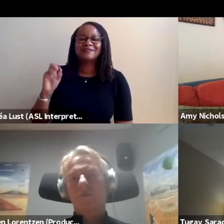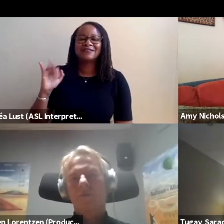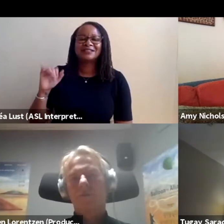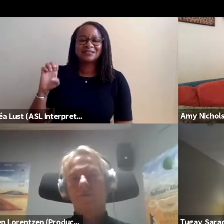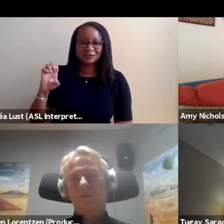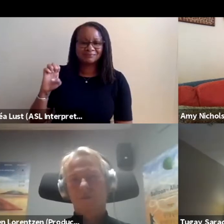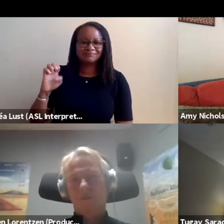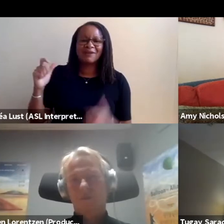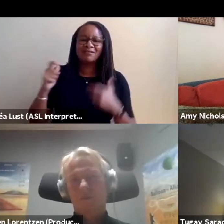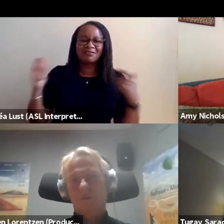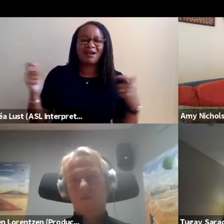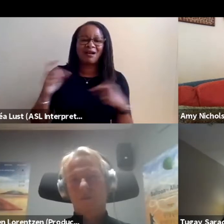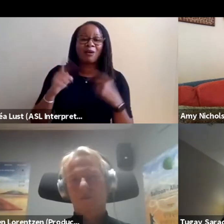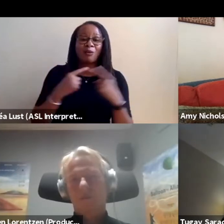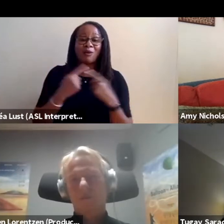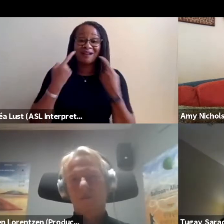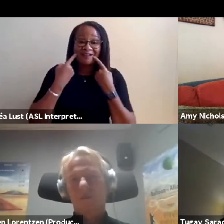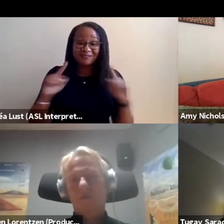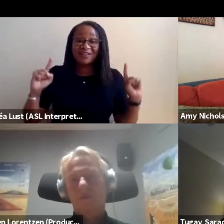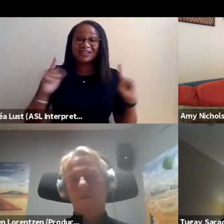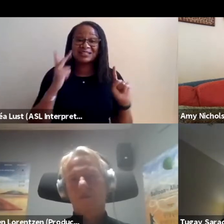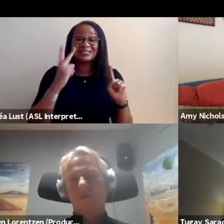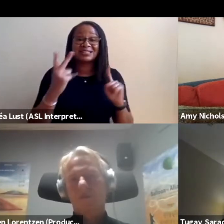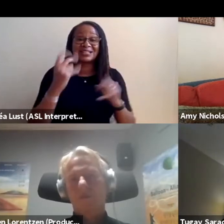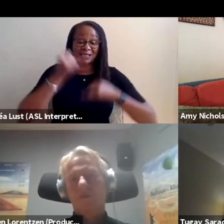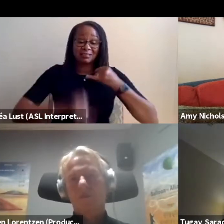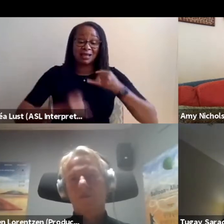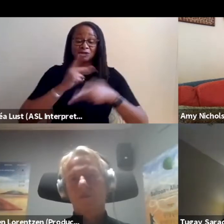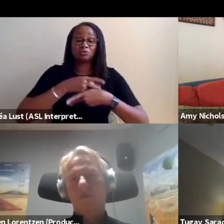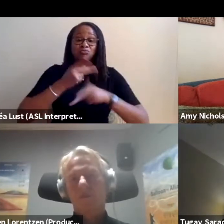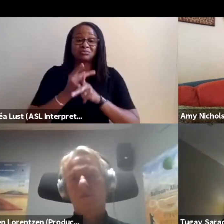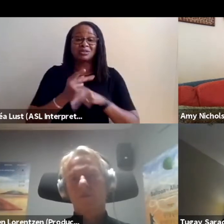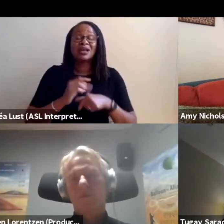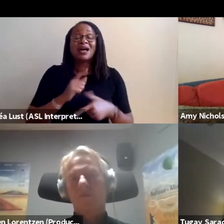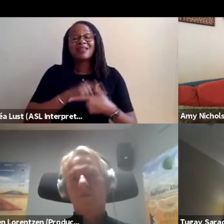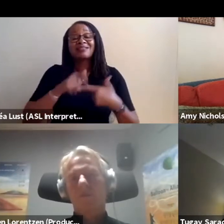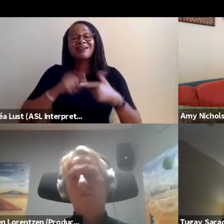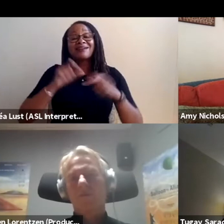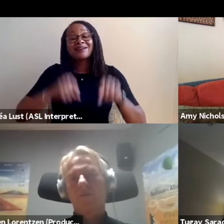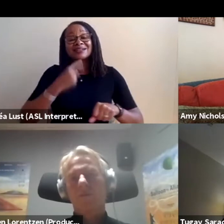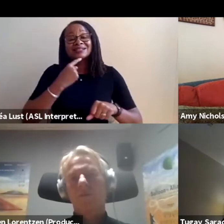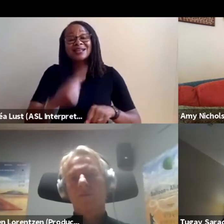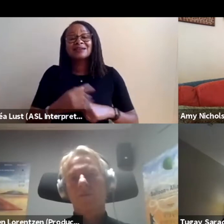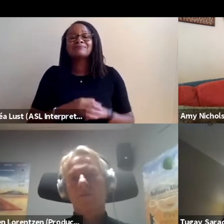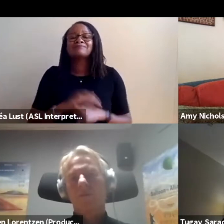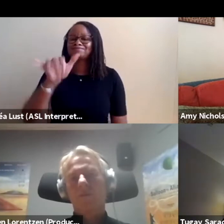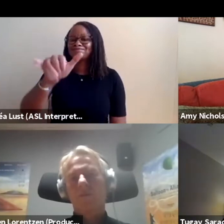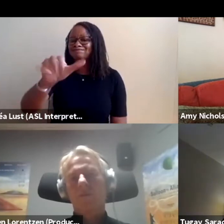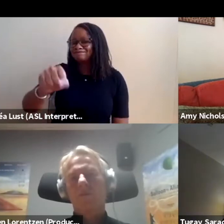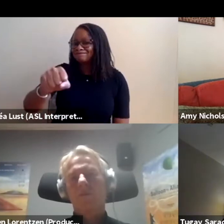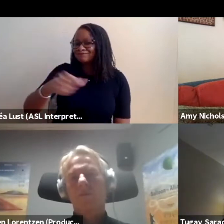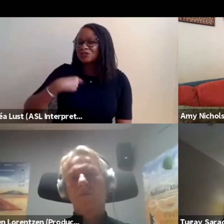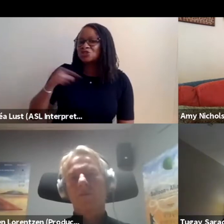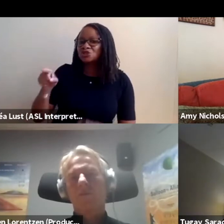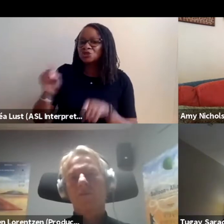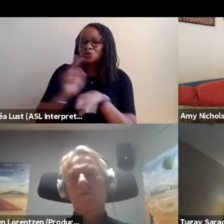when I finally see the product, then I could say, okay, she used me as